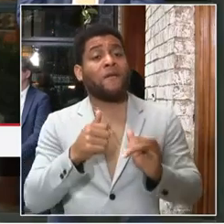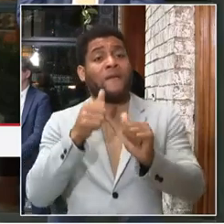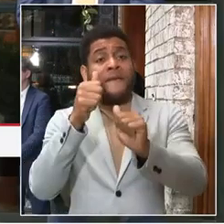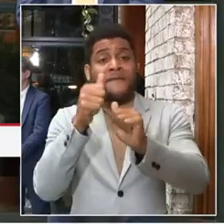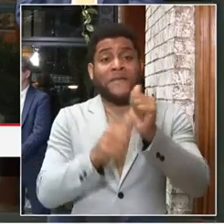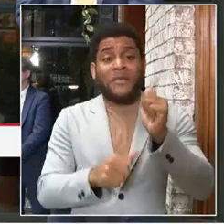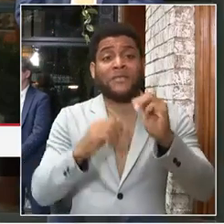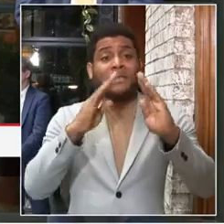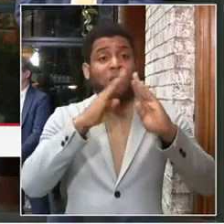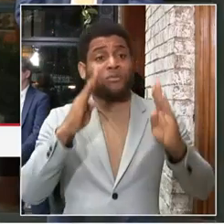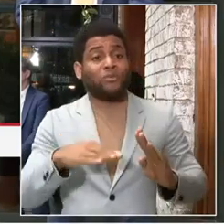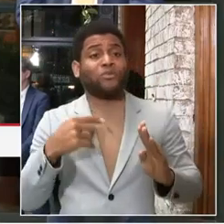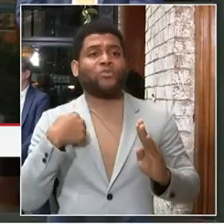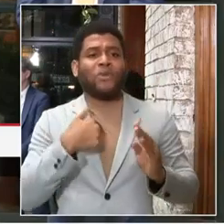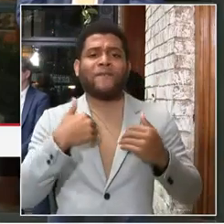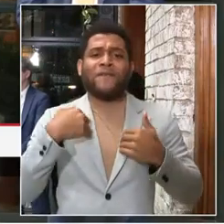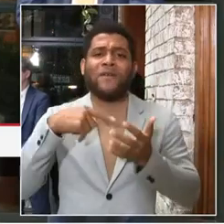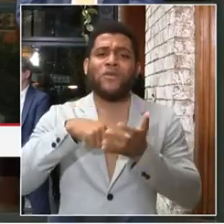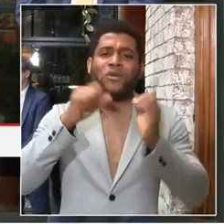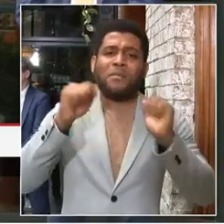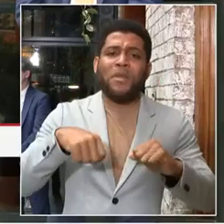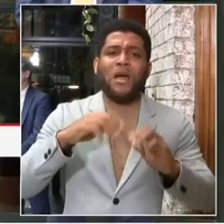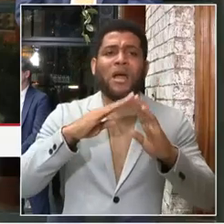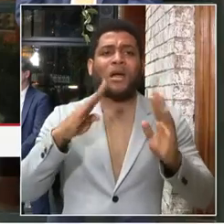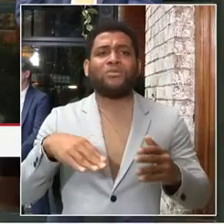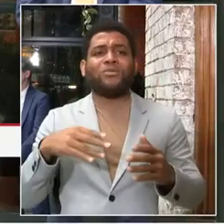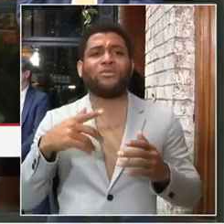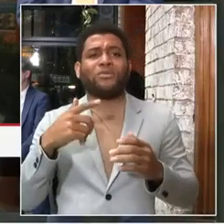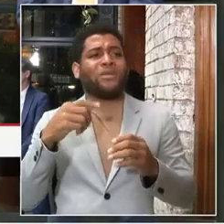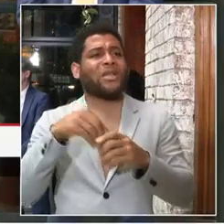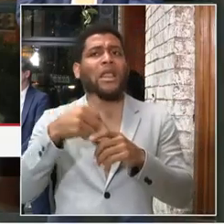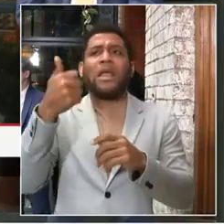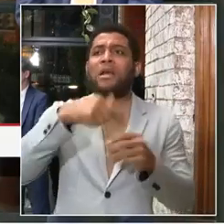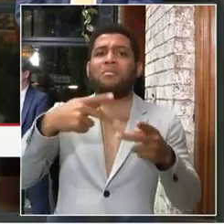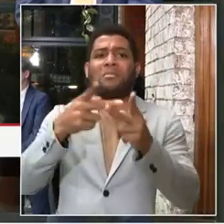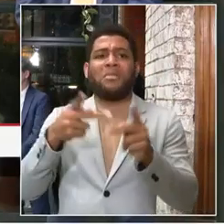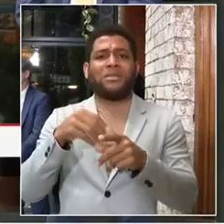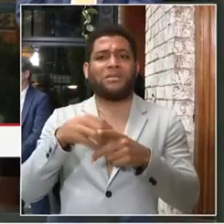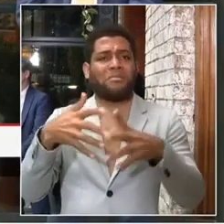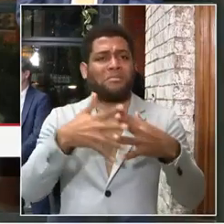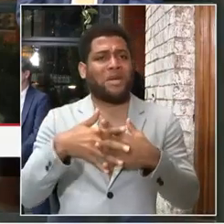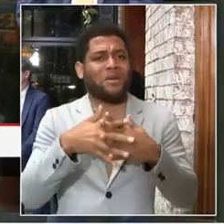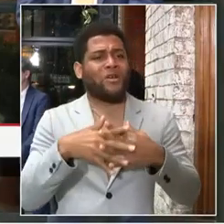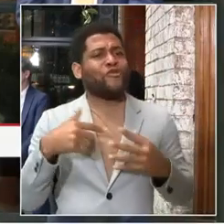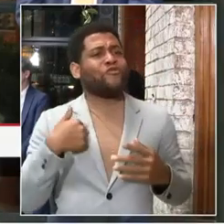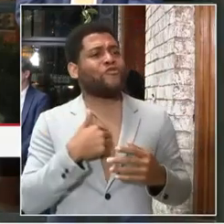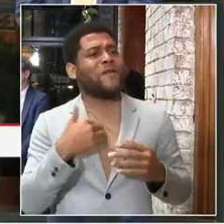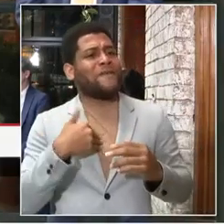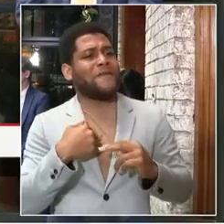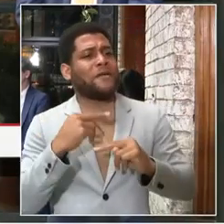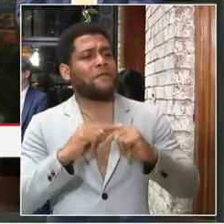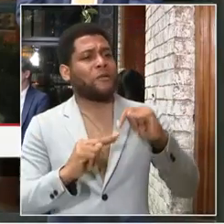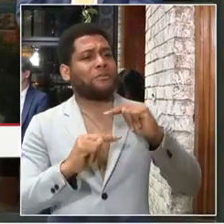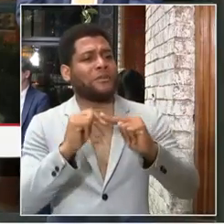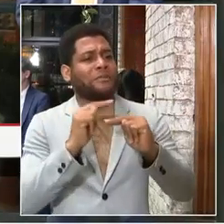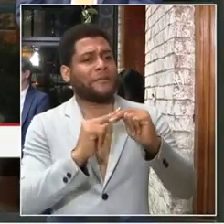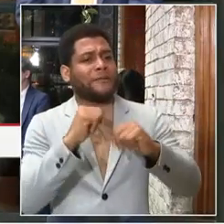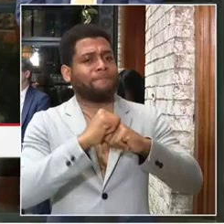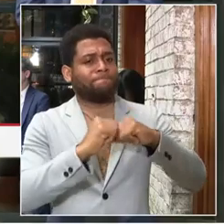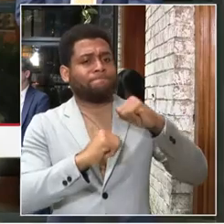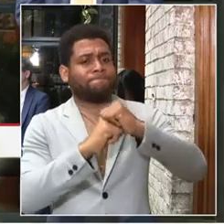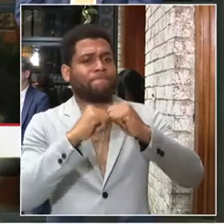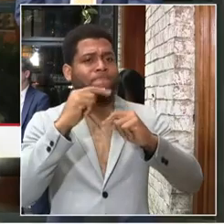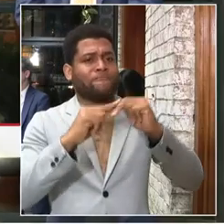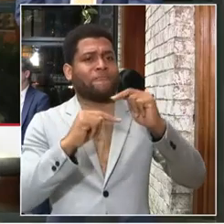10 years than any place in America. So we have the building blocks, what we call, for giving people a pathway to the middle class